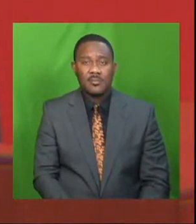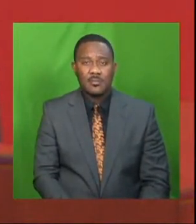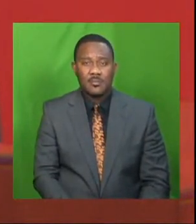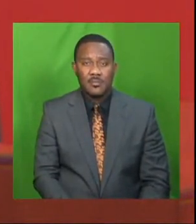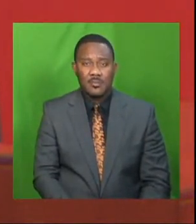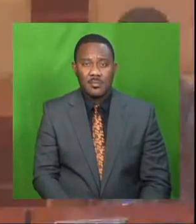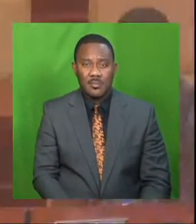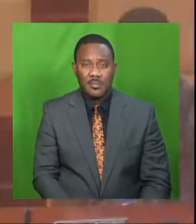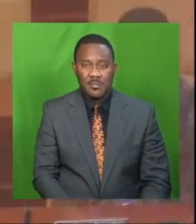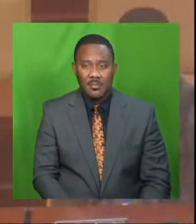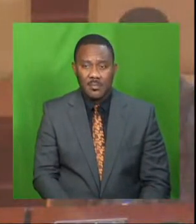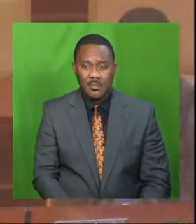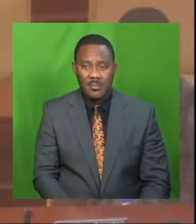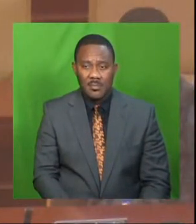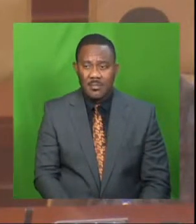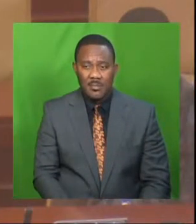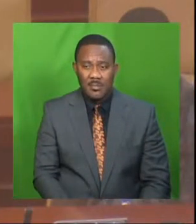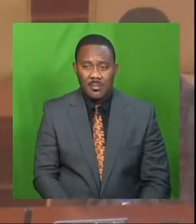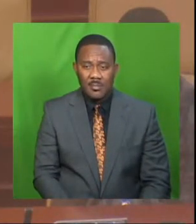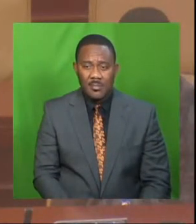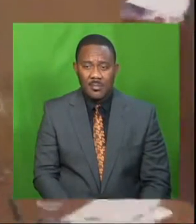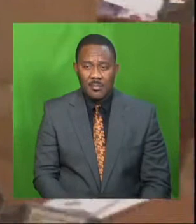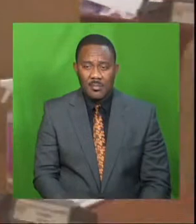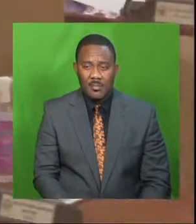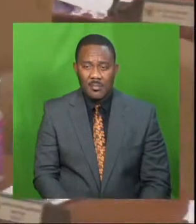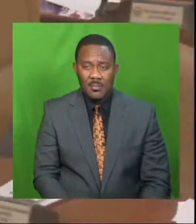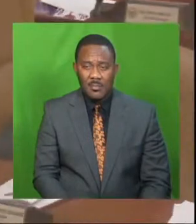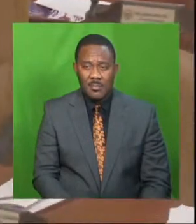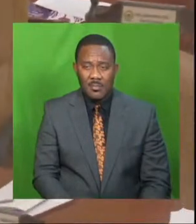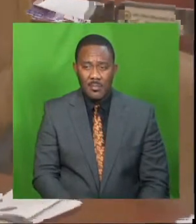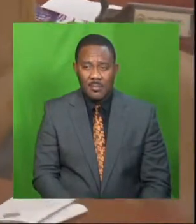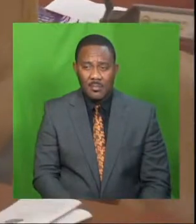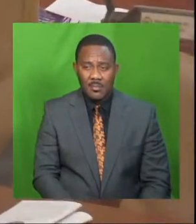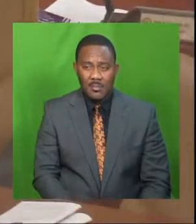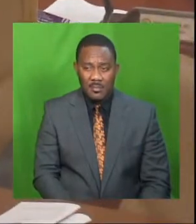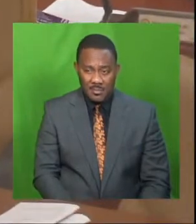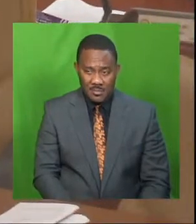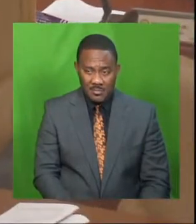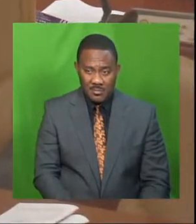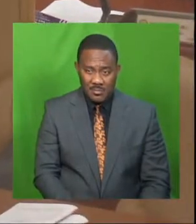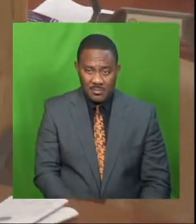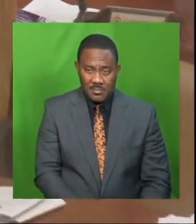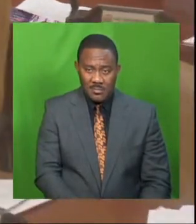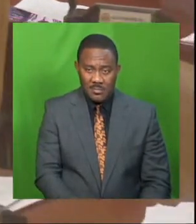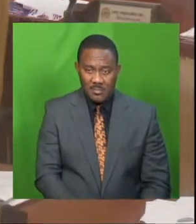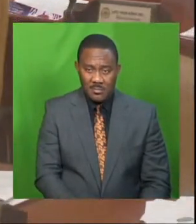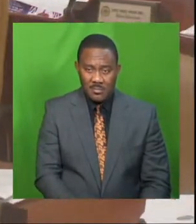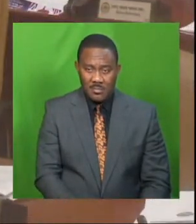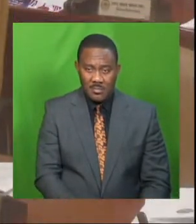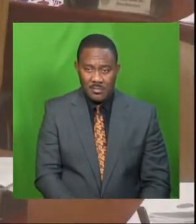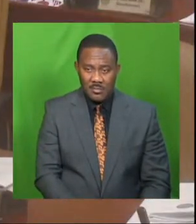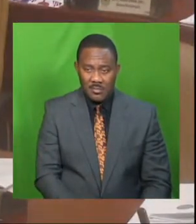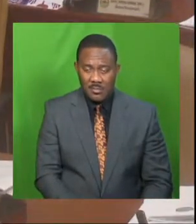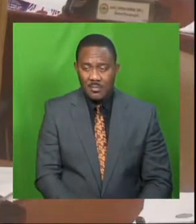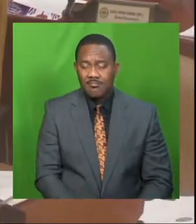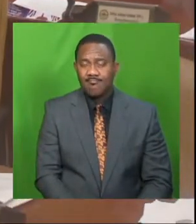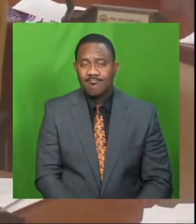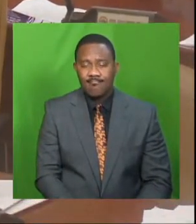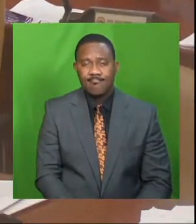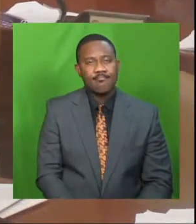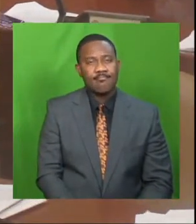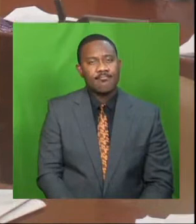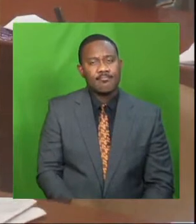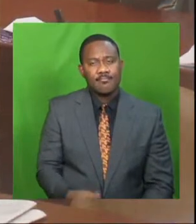Speaker, thank you for the opportunity. Speaker, I wish to find out from my colleague, my